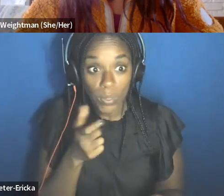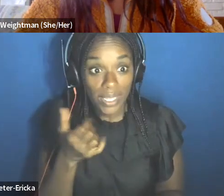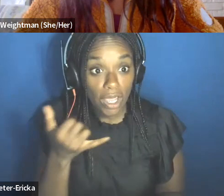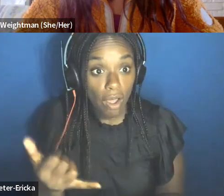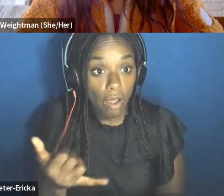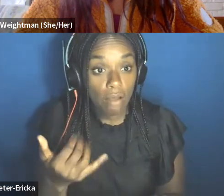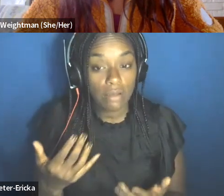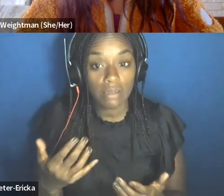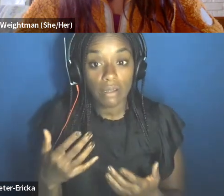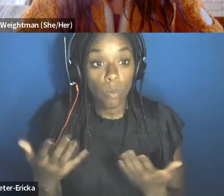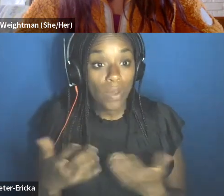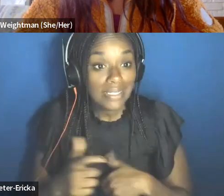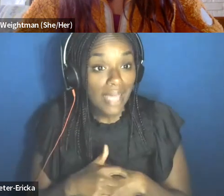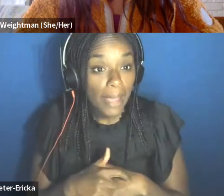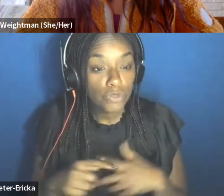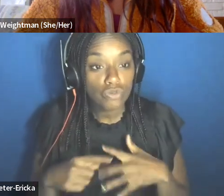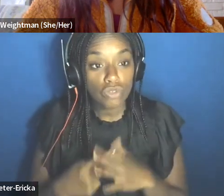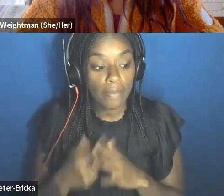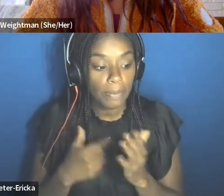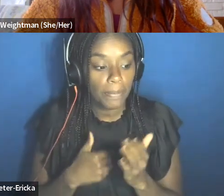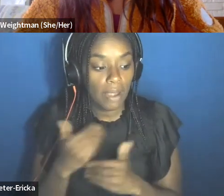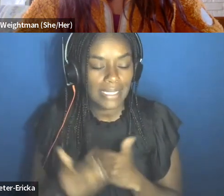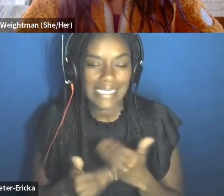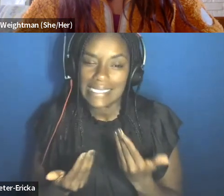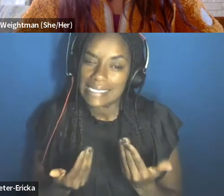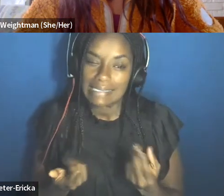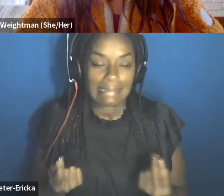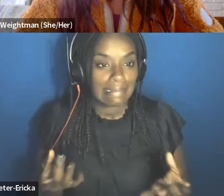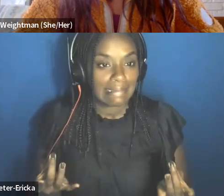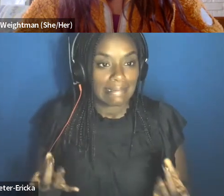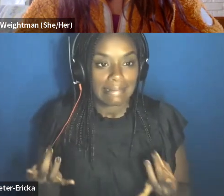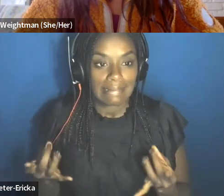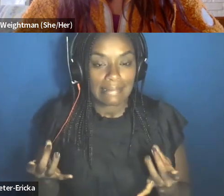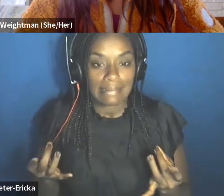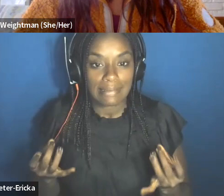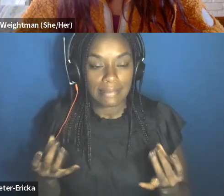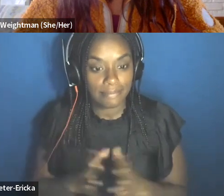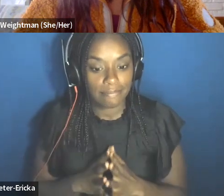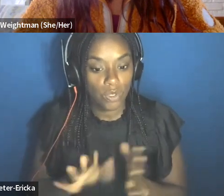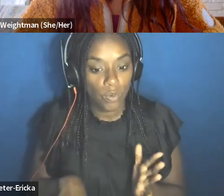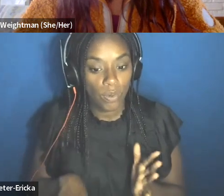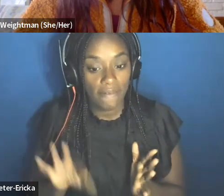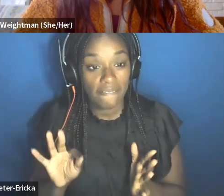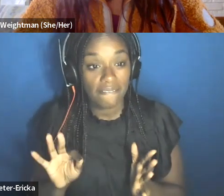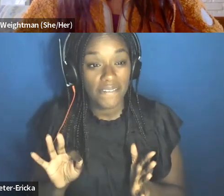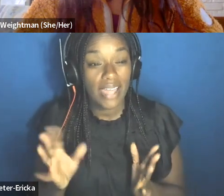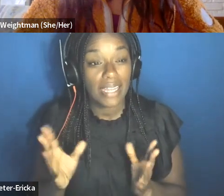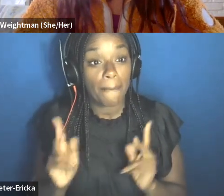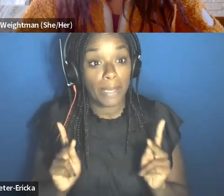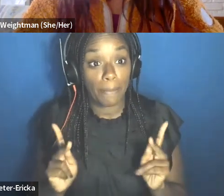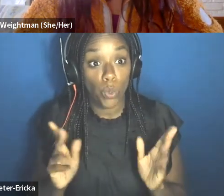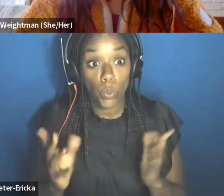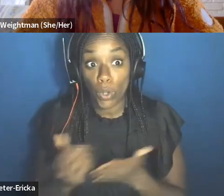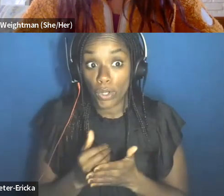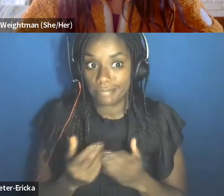this process is really tricky. And we're finding more people that make too much money, quote